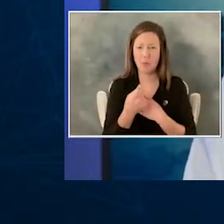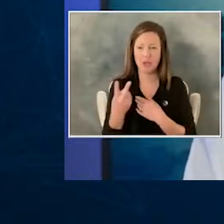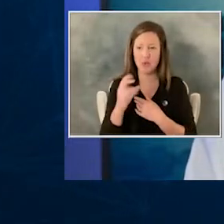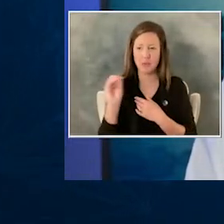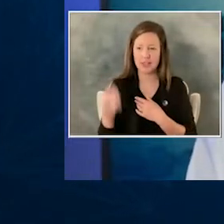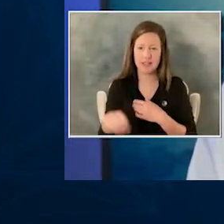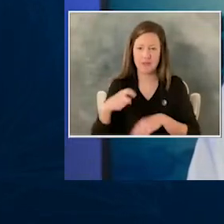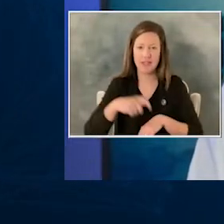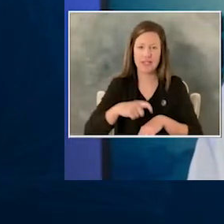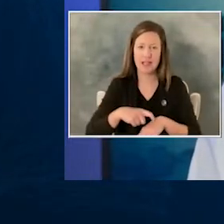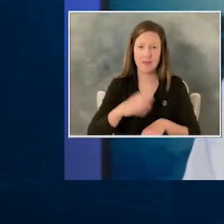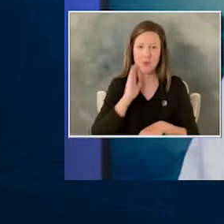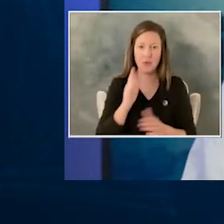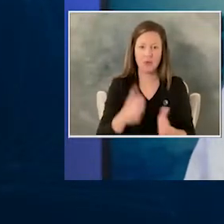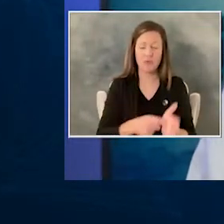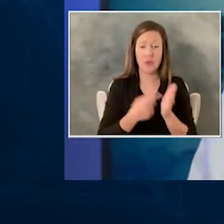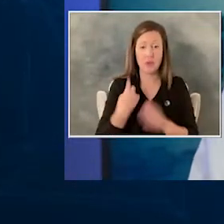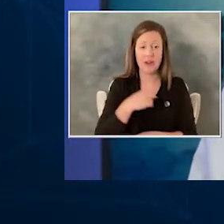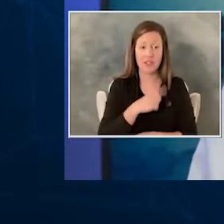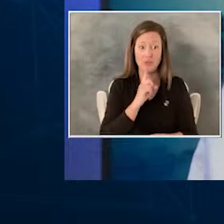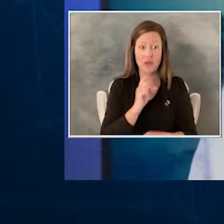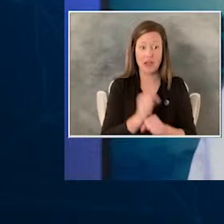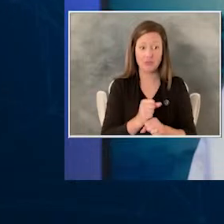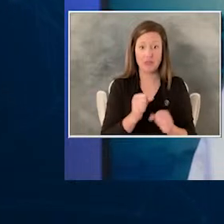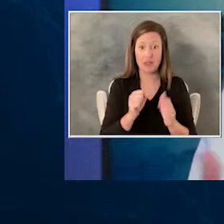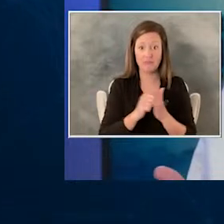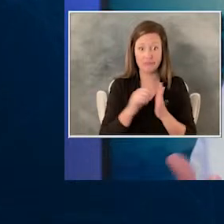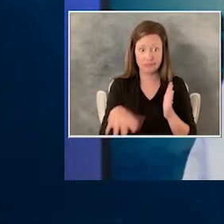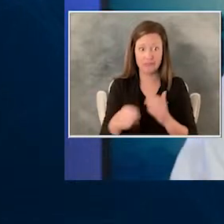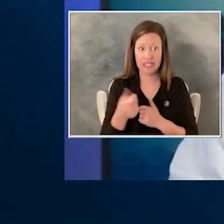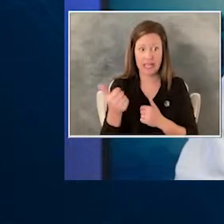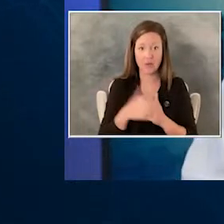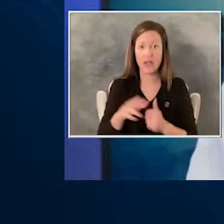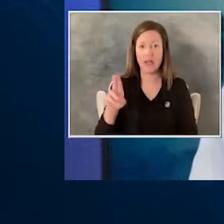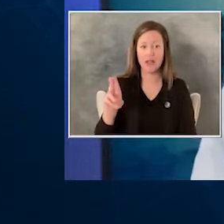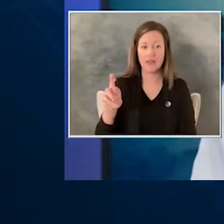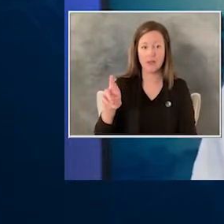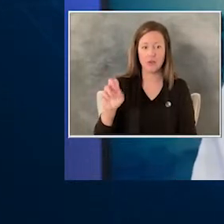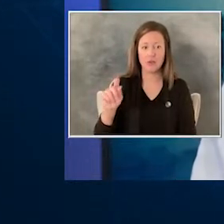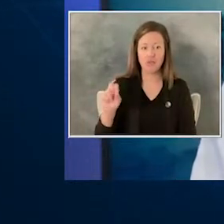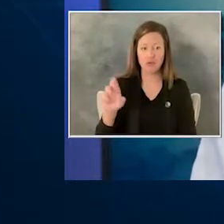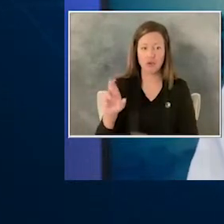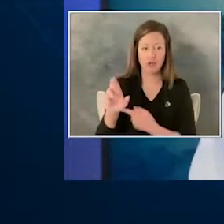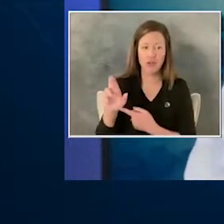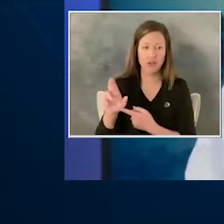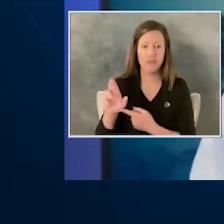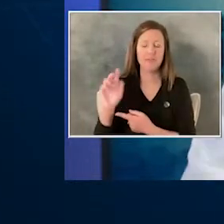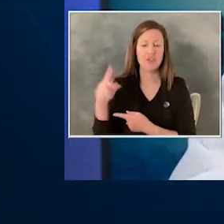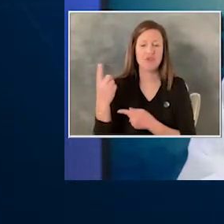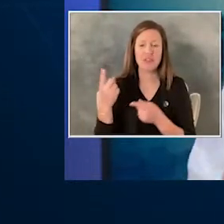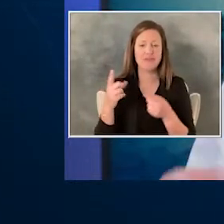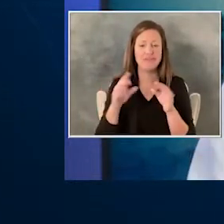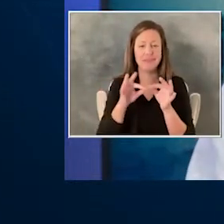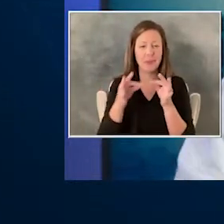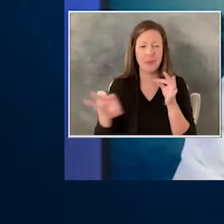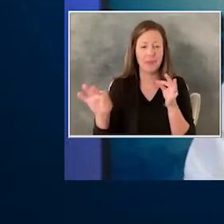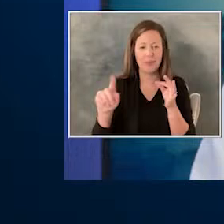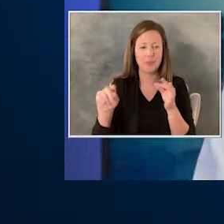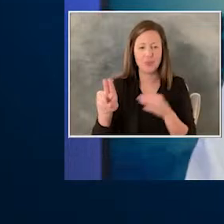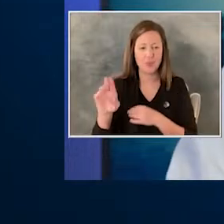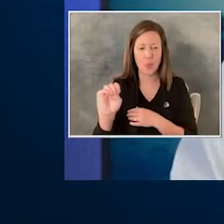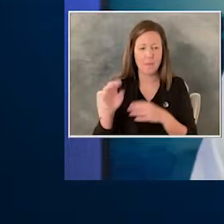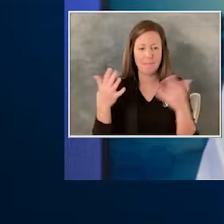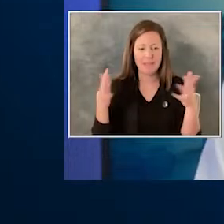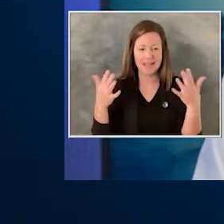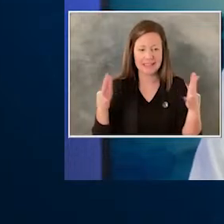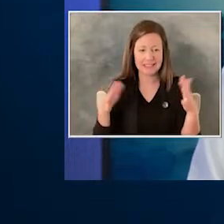have to take the kidneys out. And the ureter is just plumbing. The kidneys does the functioning, makes the urine, and the ureter is the tube that